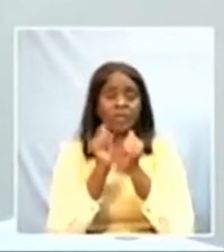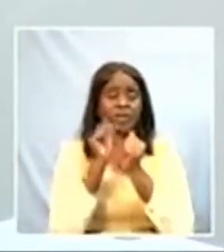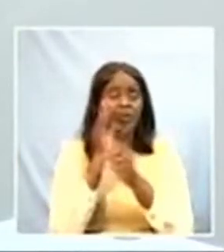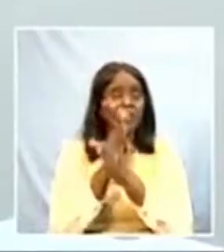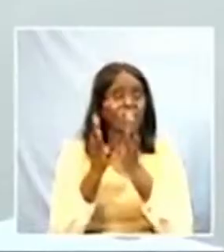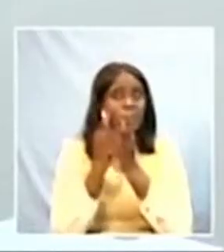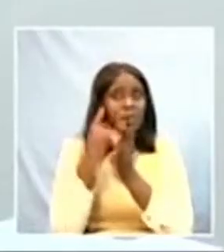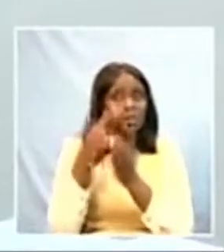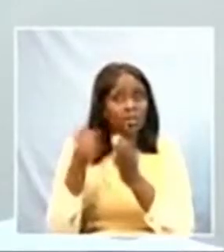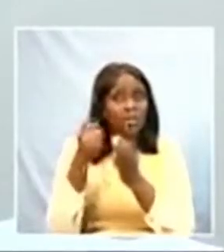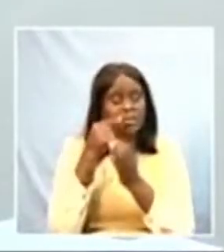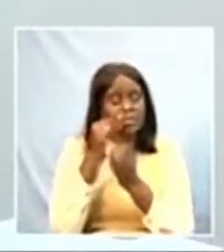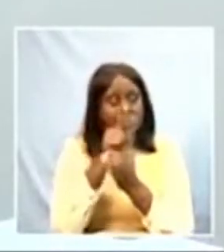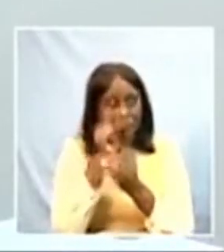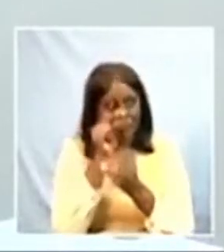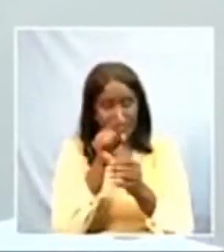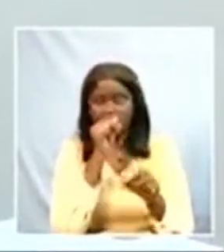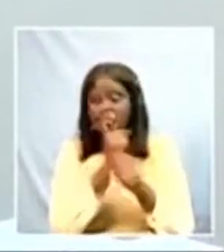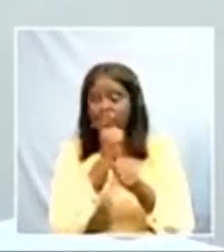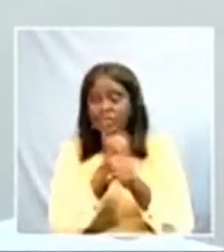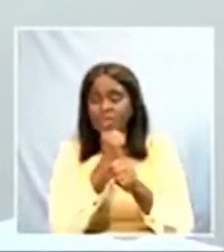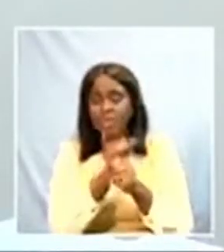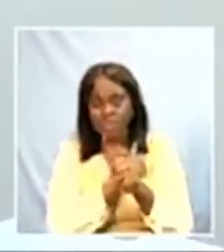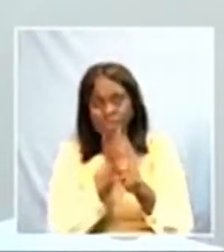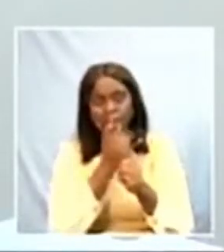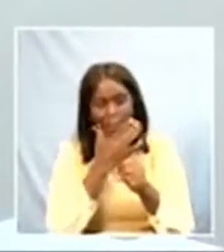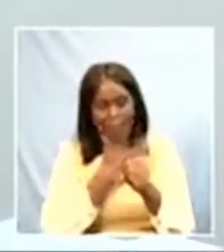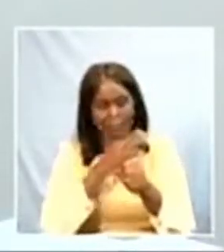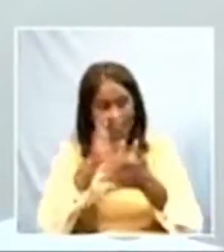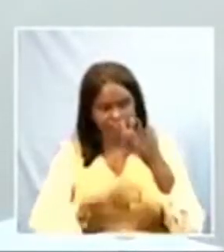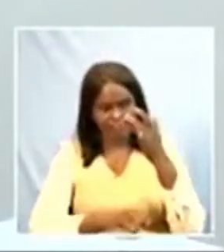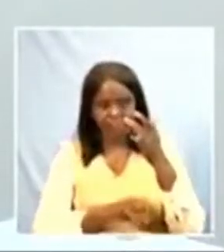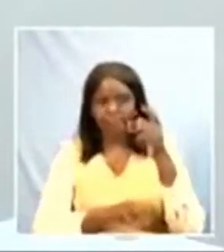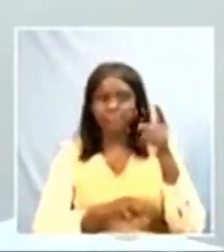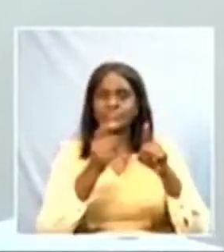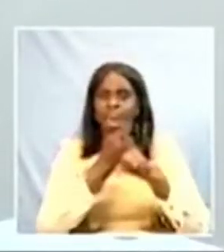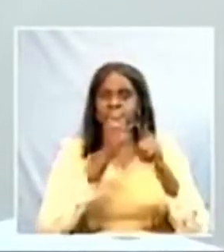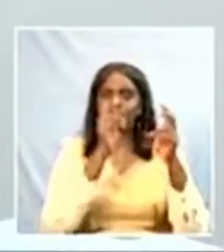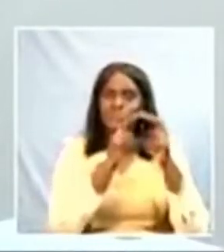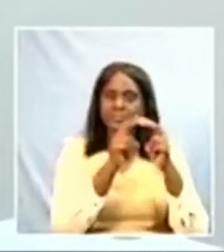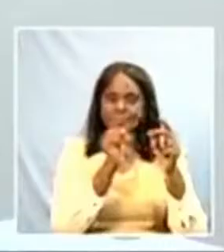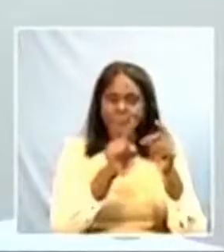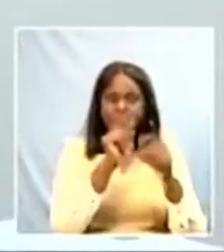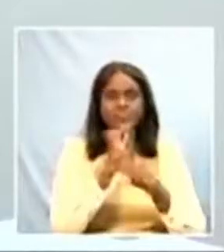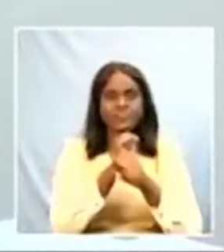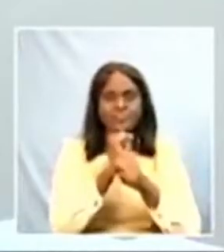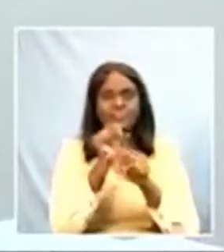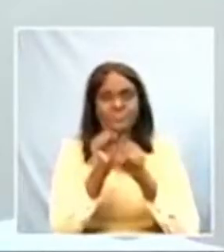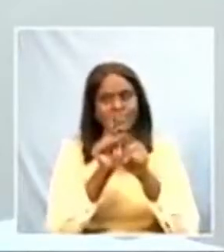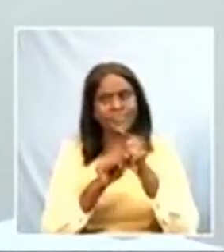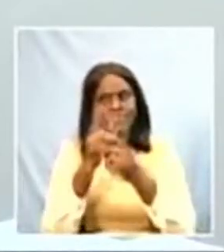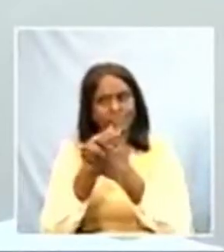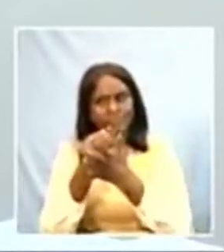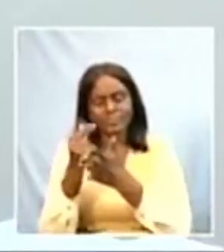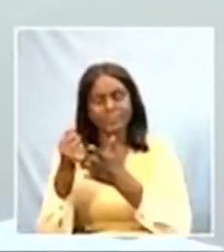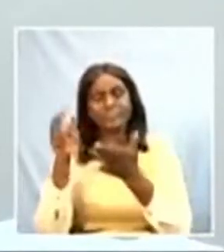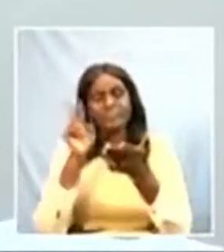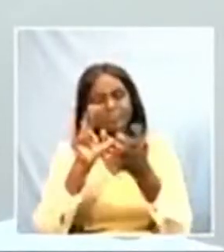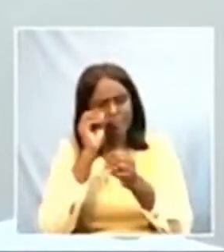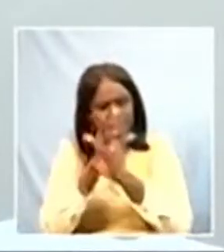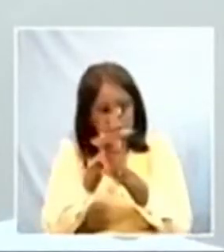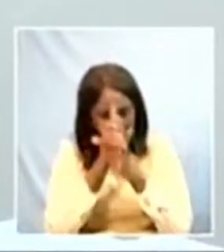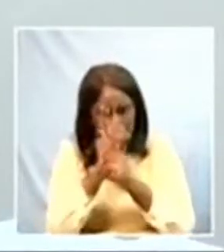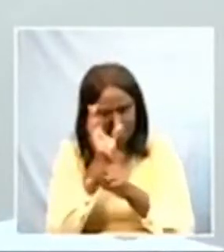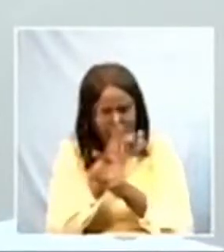contractor? We are supposed to say these are the works we did, so minus the from the contract, this is the amount. You have already